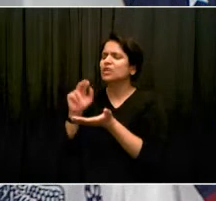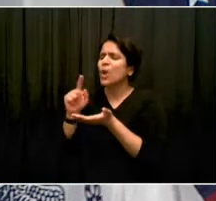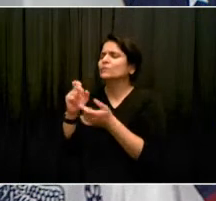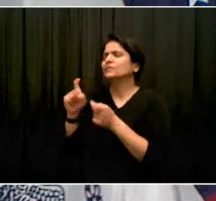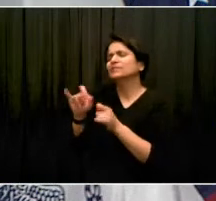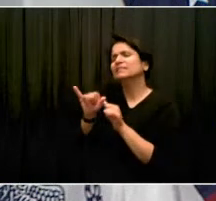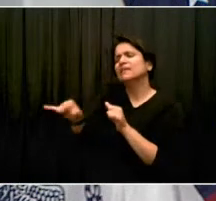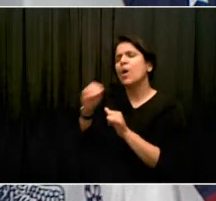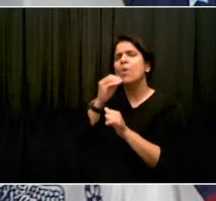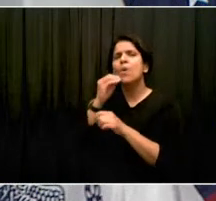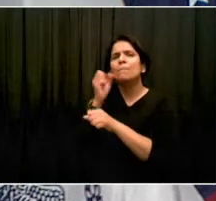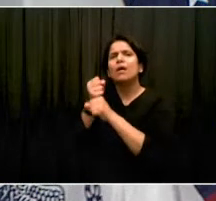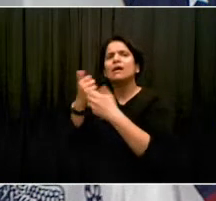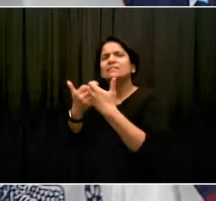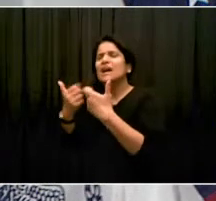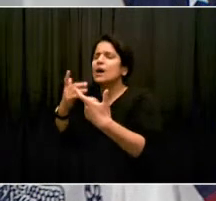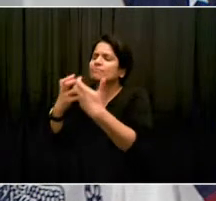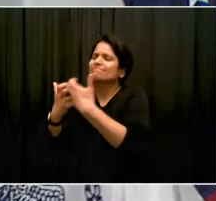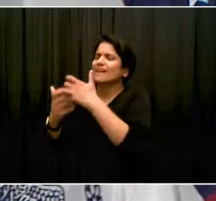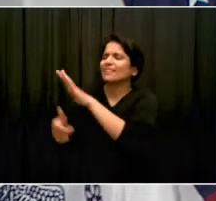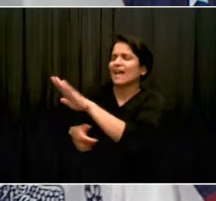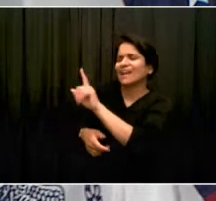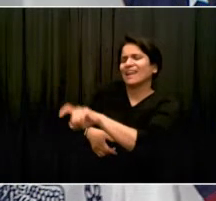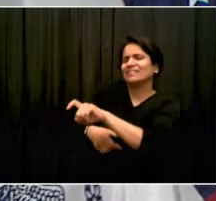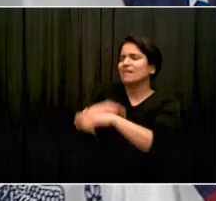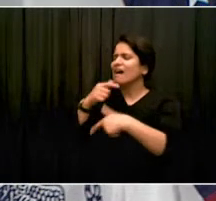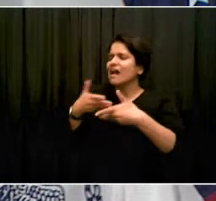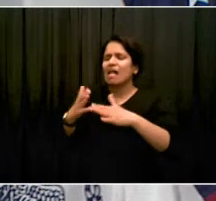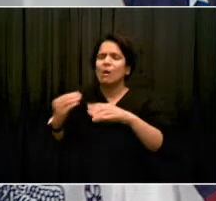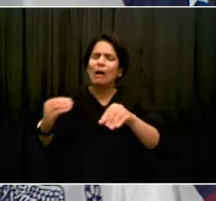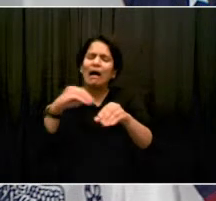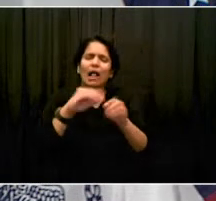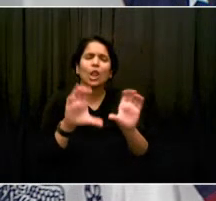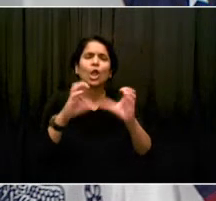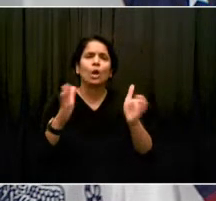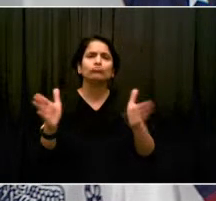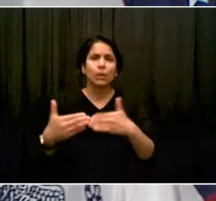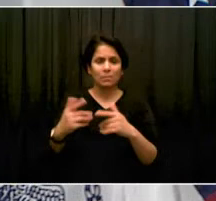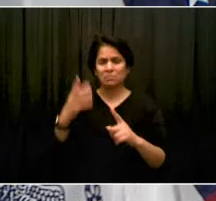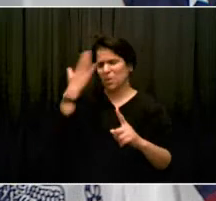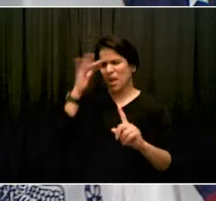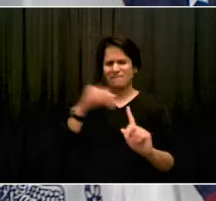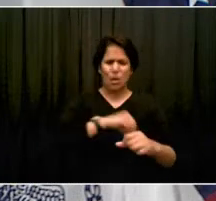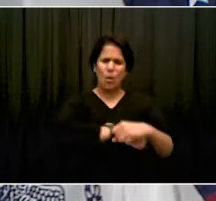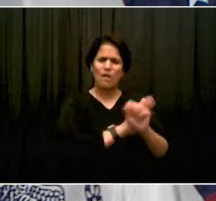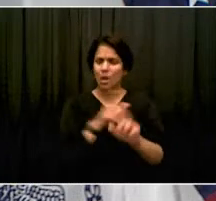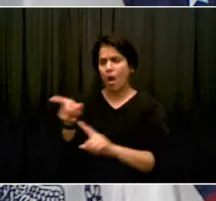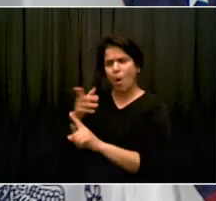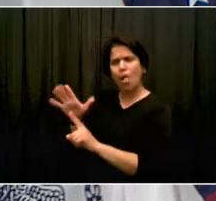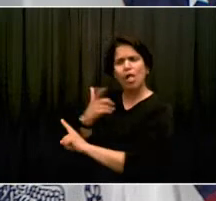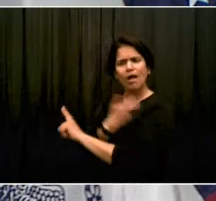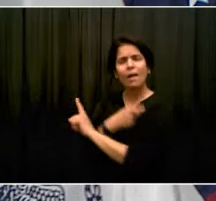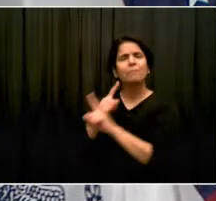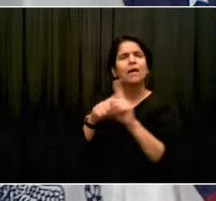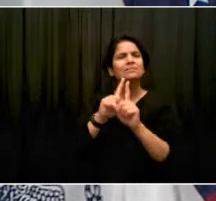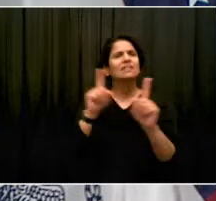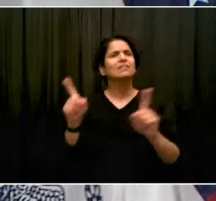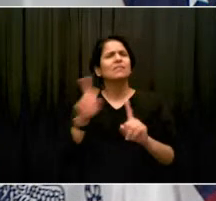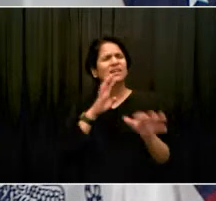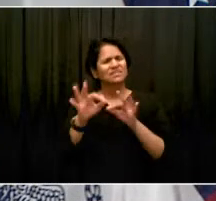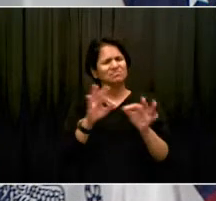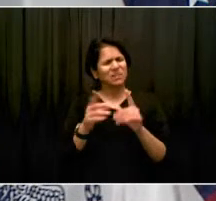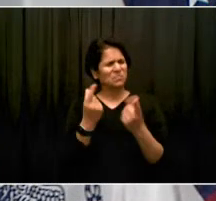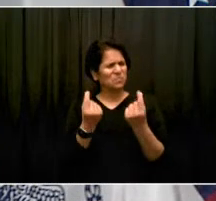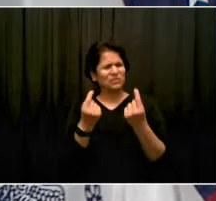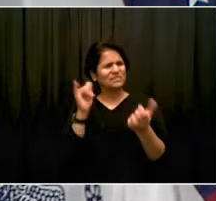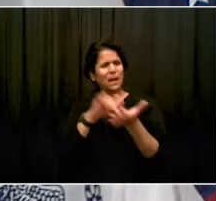would a teacher, if a teacher requires medical accommodation because of COVID when there are vaccinations and lower rates, would that